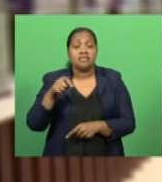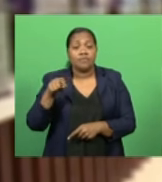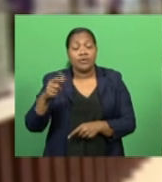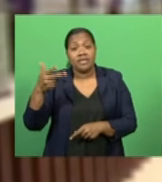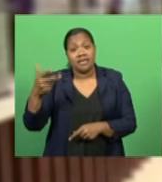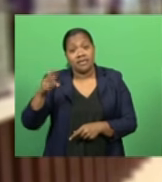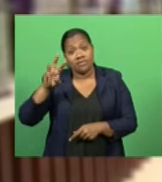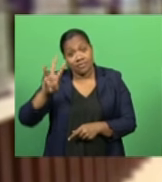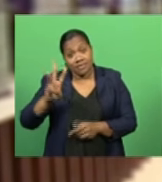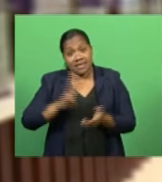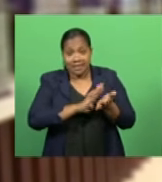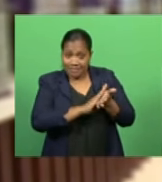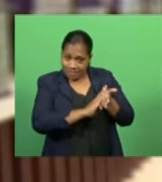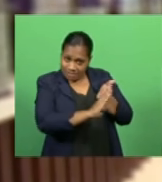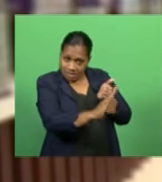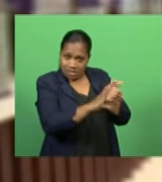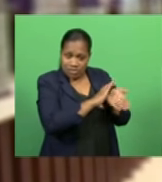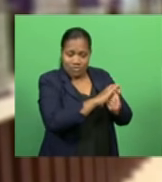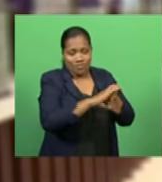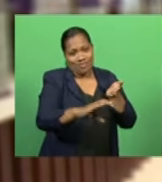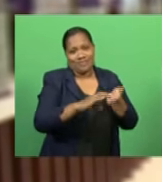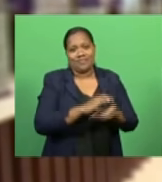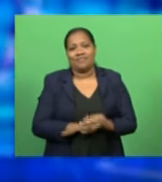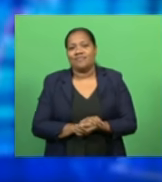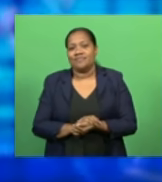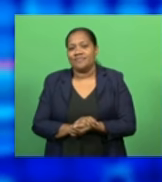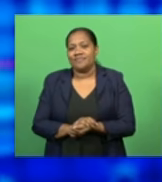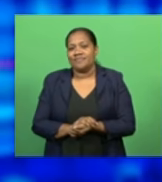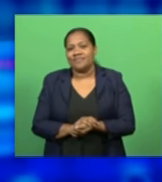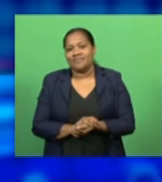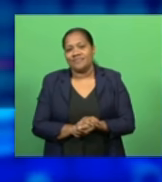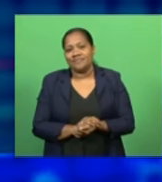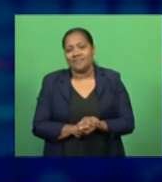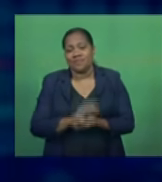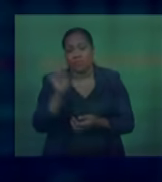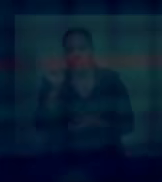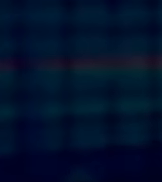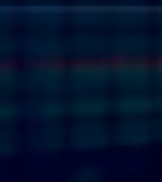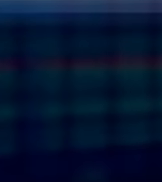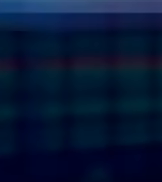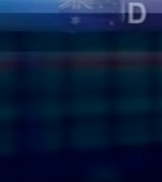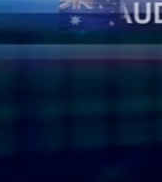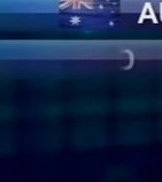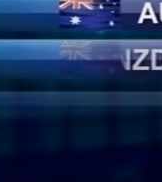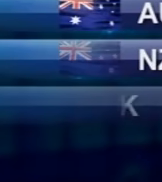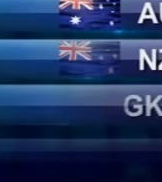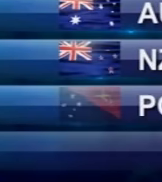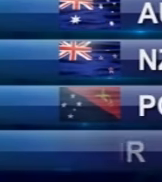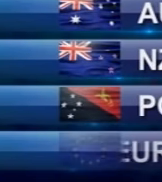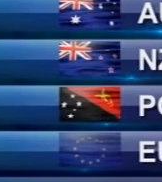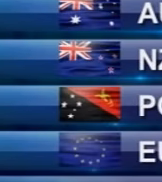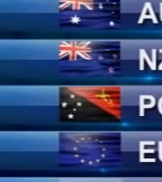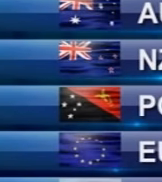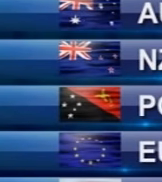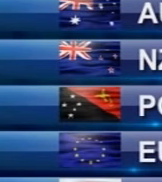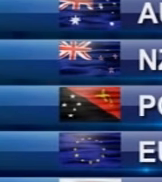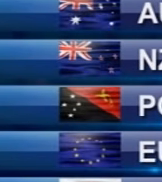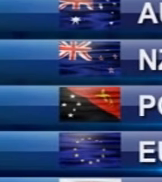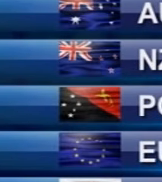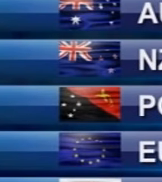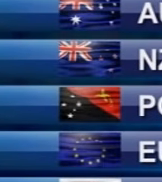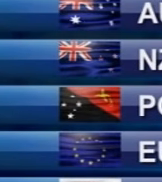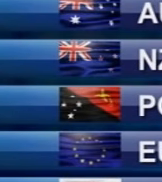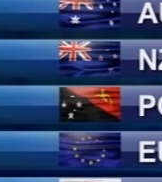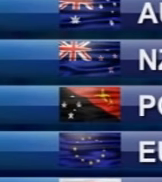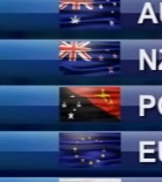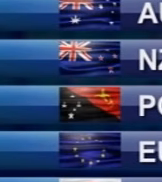local stock market and from HFC Bank, Vinaka. Turning to today's exchange rates as set this morning, the Fijian dollar fell against a